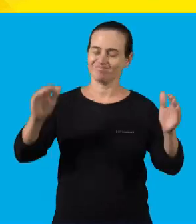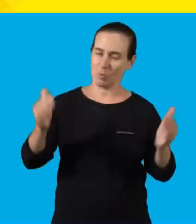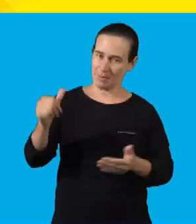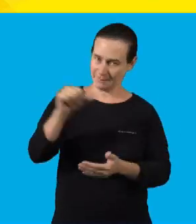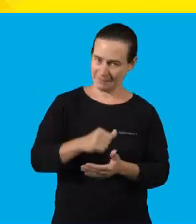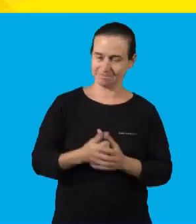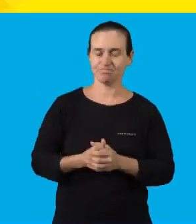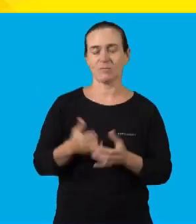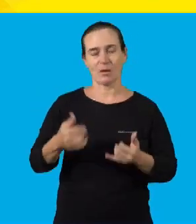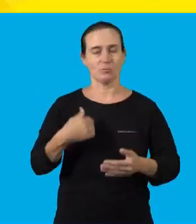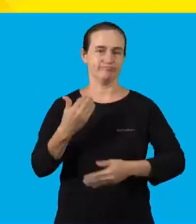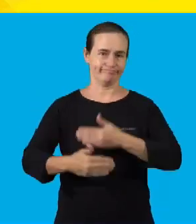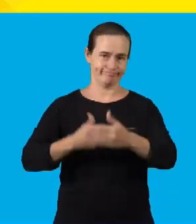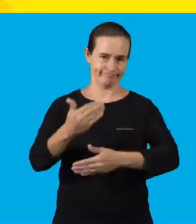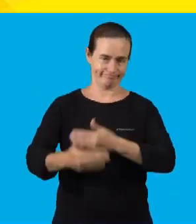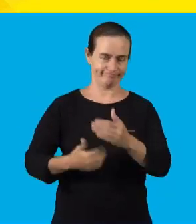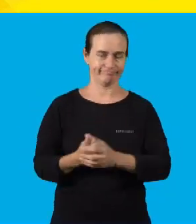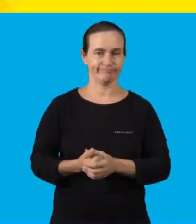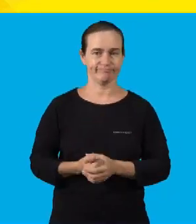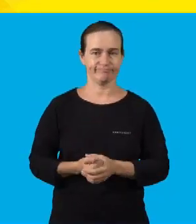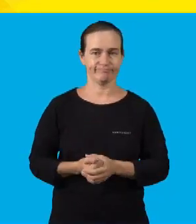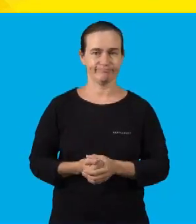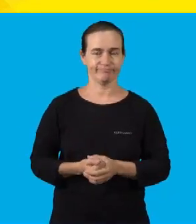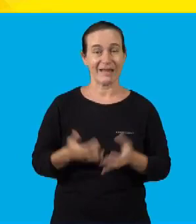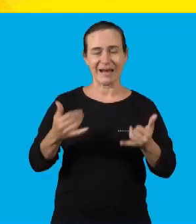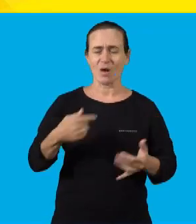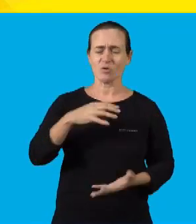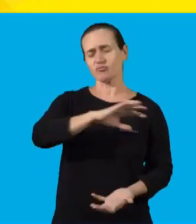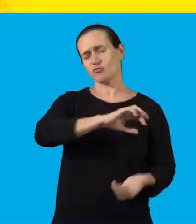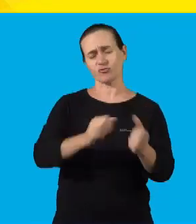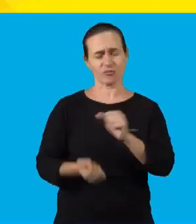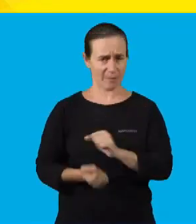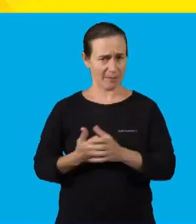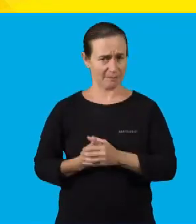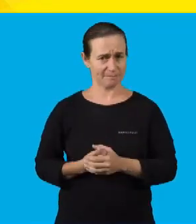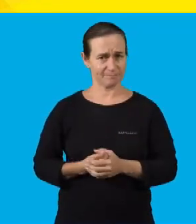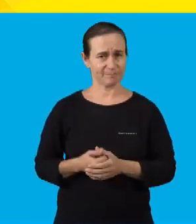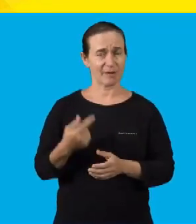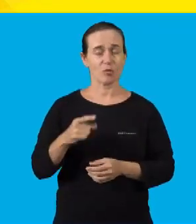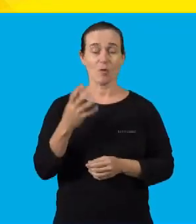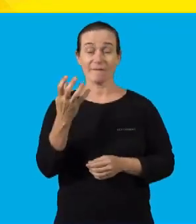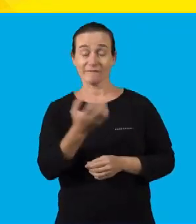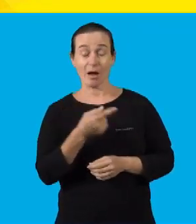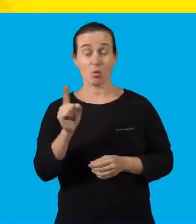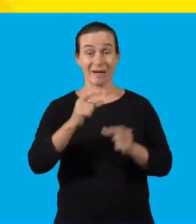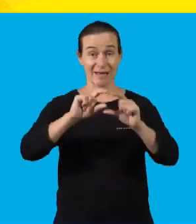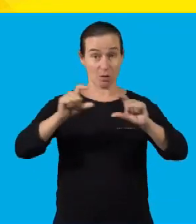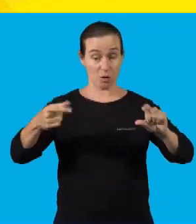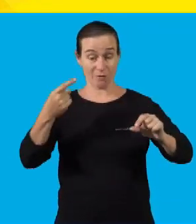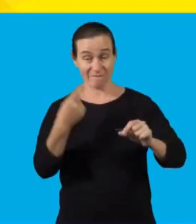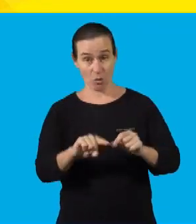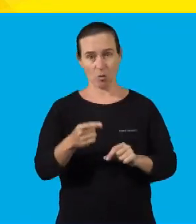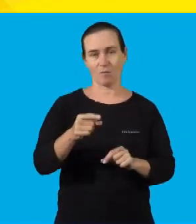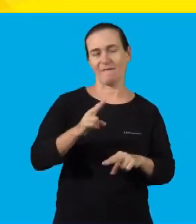Welcome back from the ad break, and let's continue with our lesson, where we are going to wrap up this lesson that we've been having on finding the equation